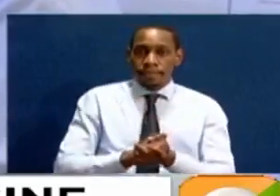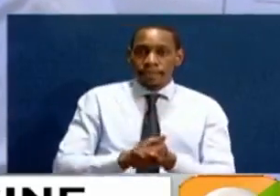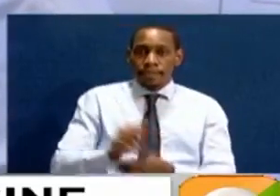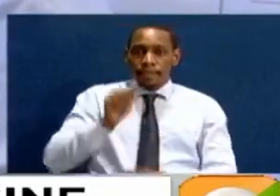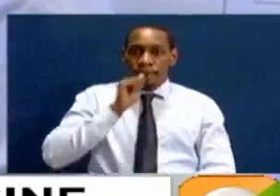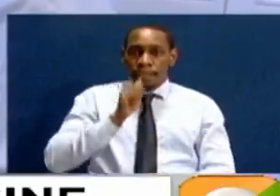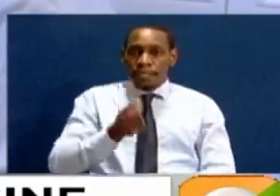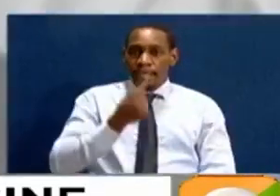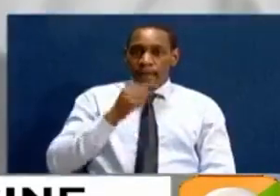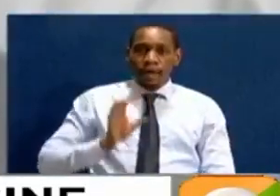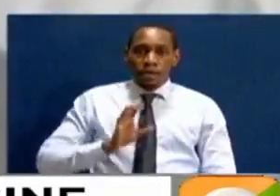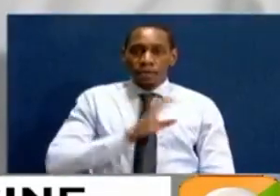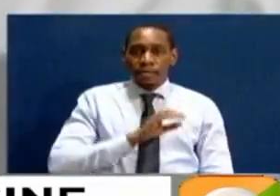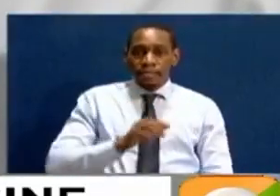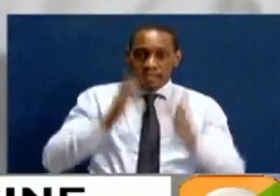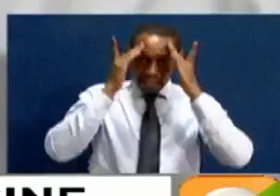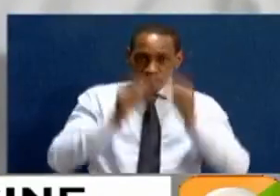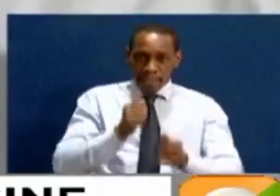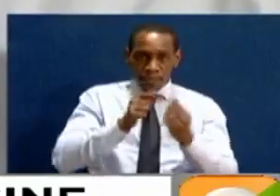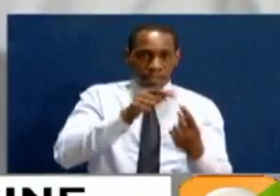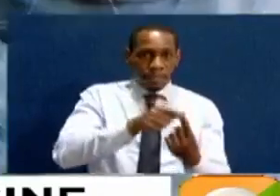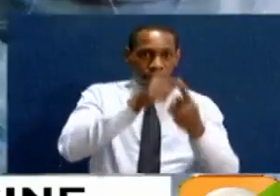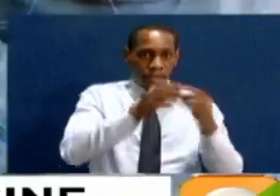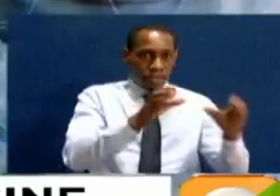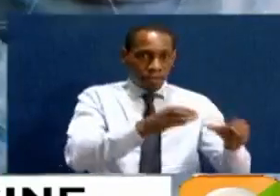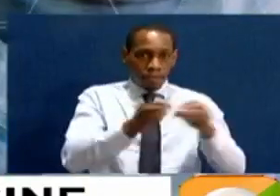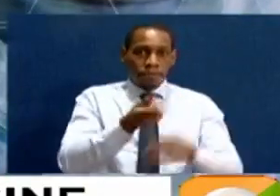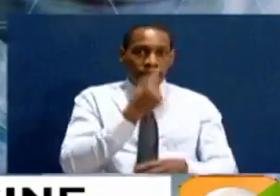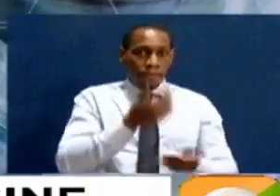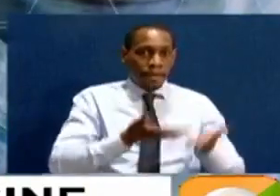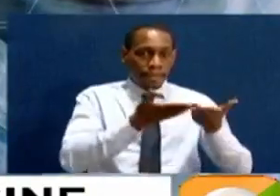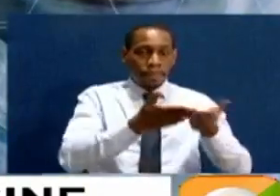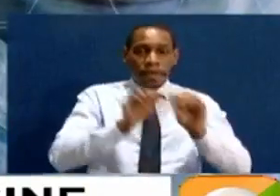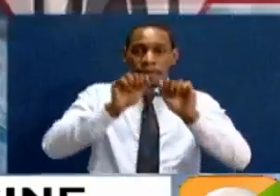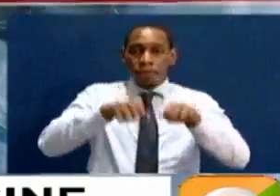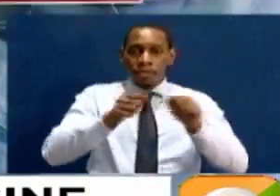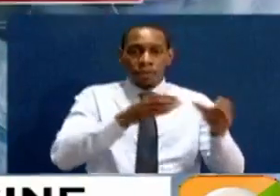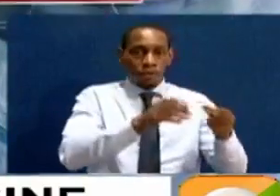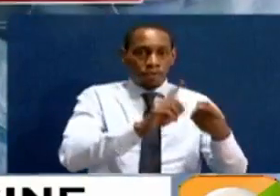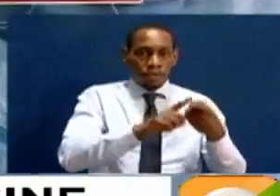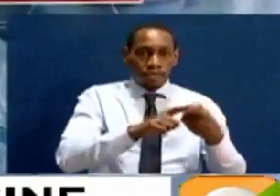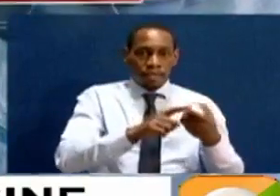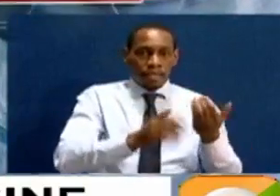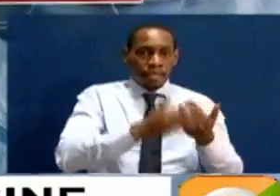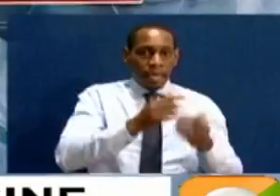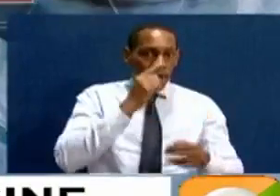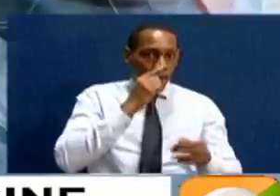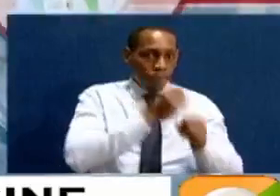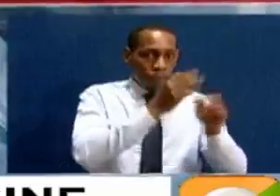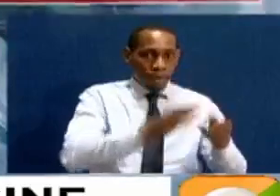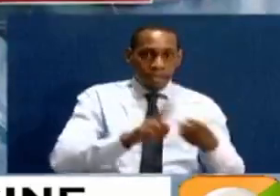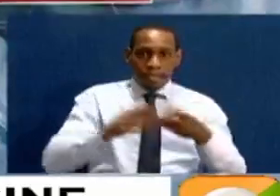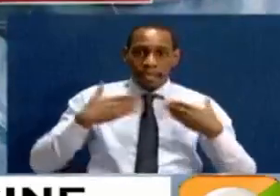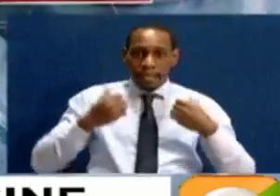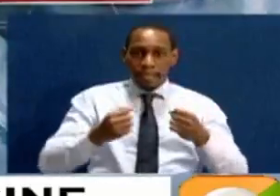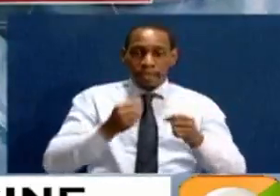committee will decide which priority groups get the jab first. The likeliest candidates are care home residents, health